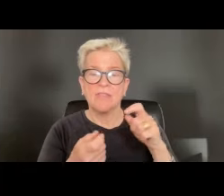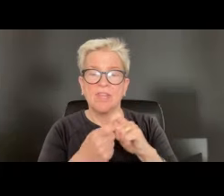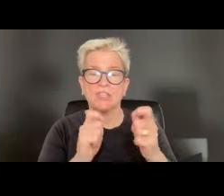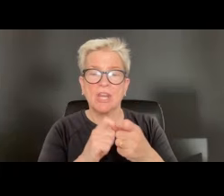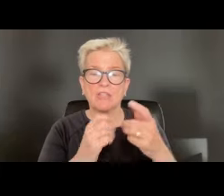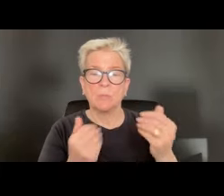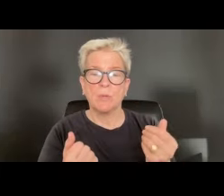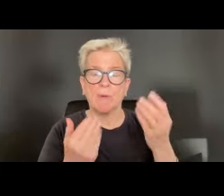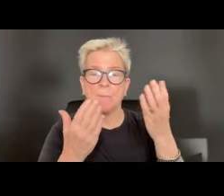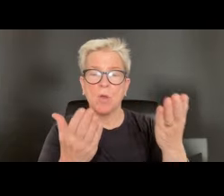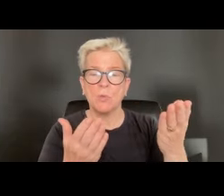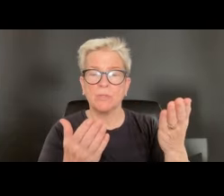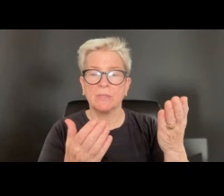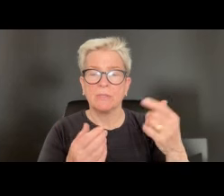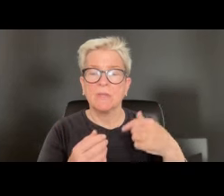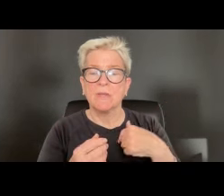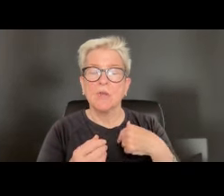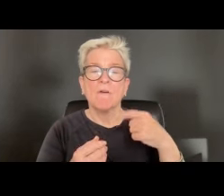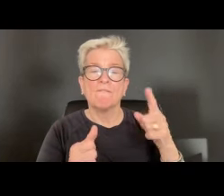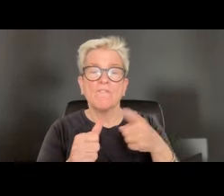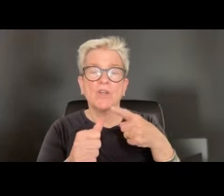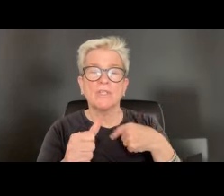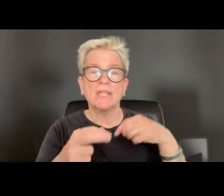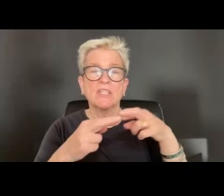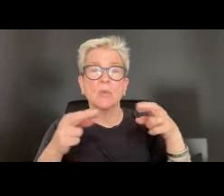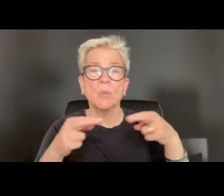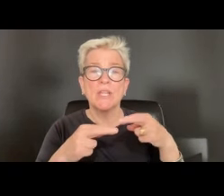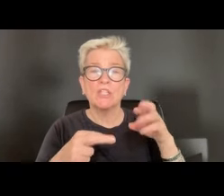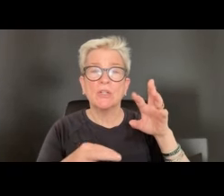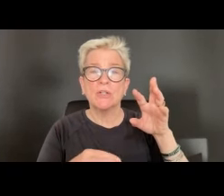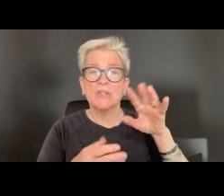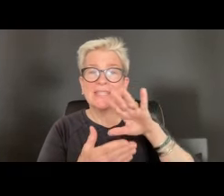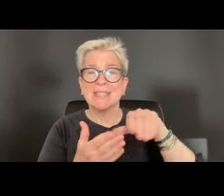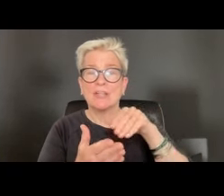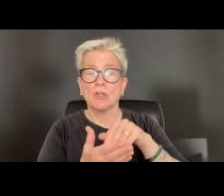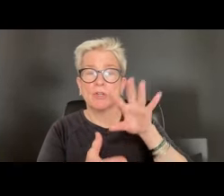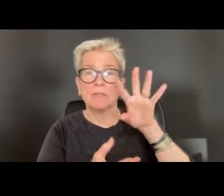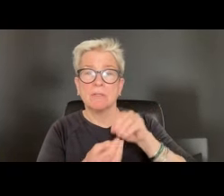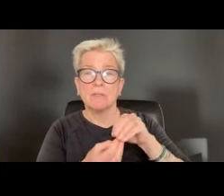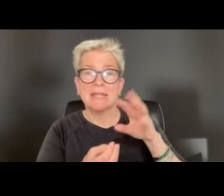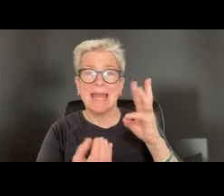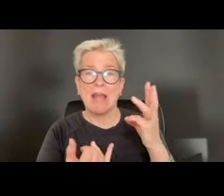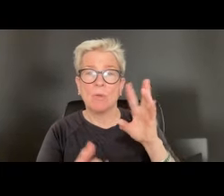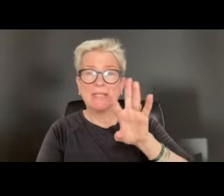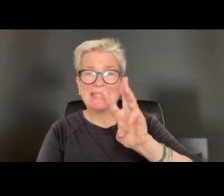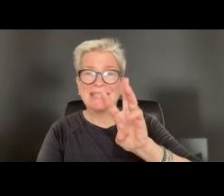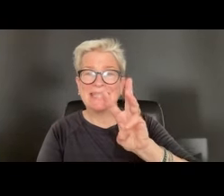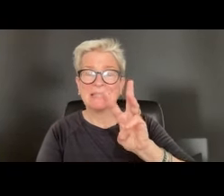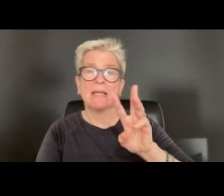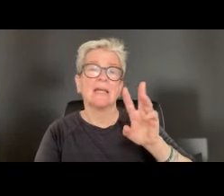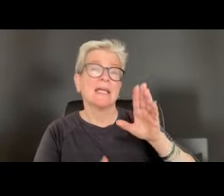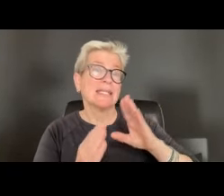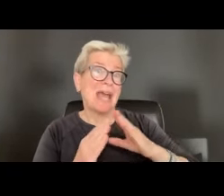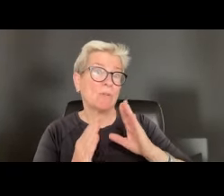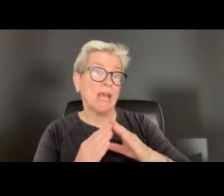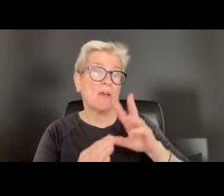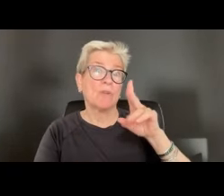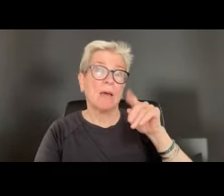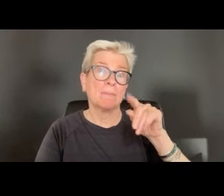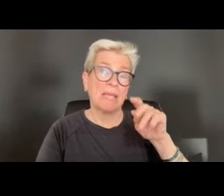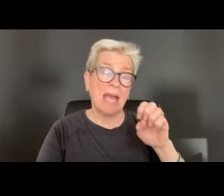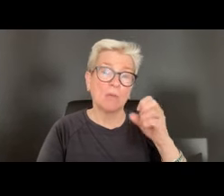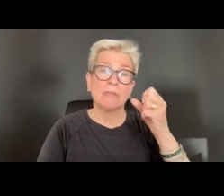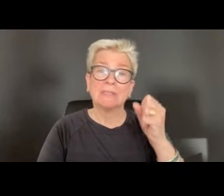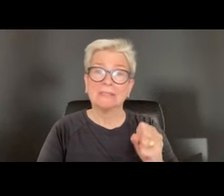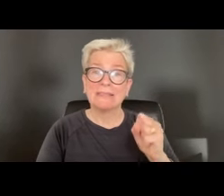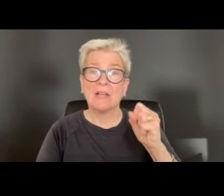So the first of those is regional centers. There are six regional centers today: downtown, uptown, South Lake Union, First Hill,